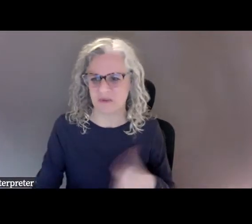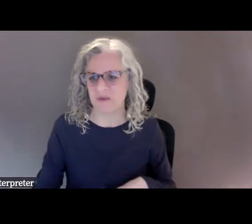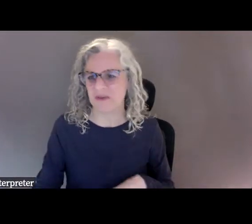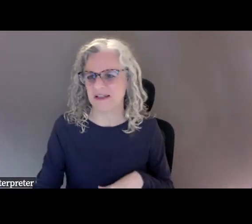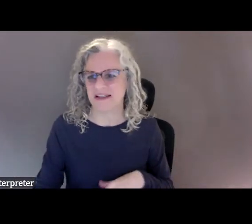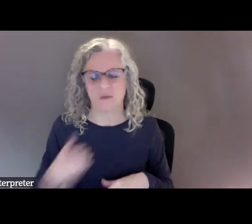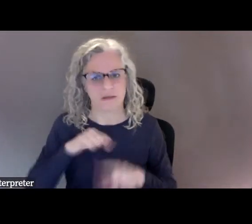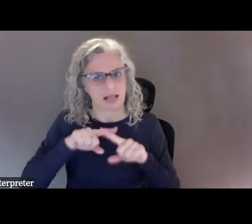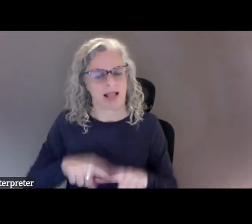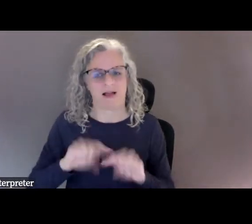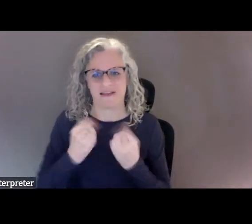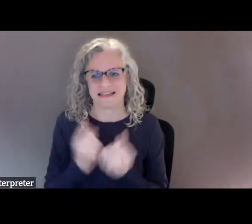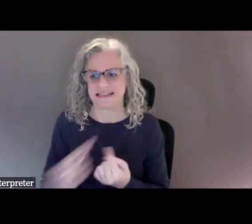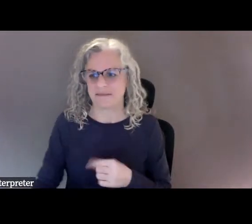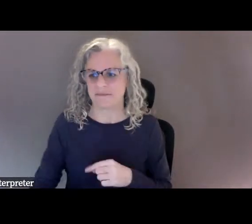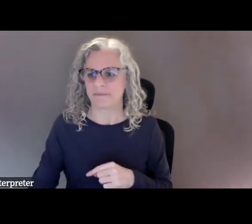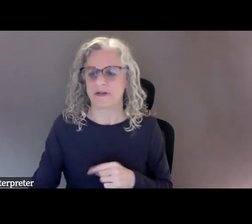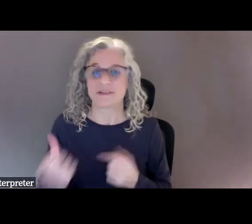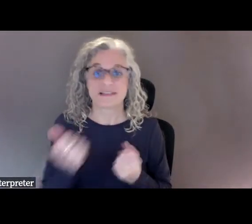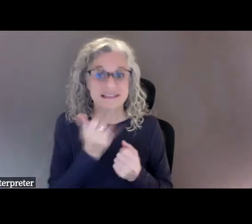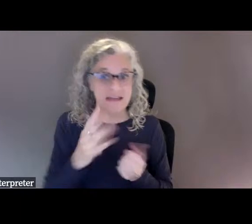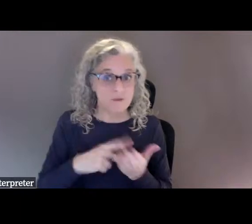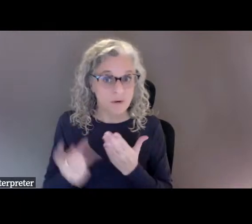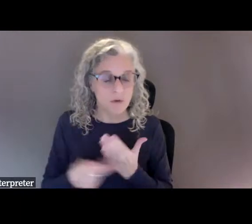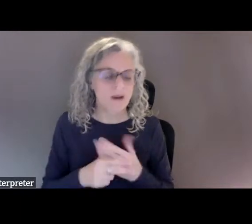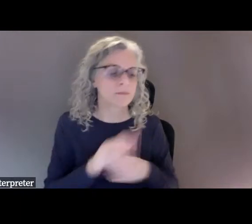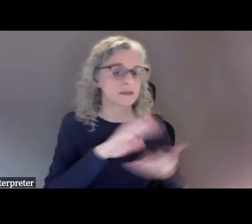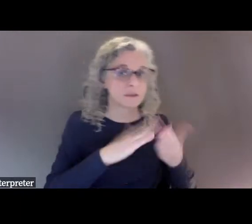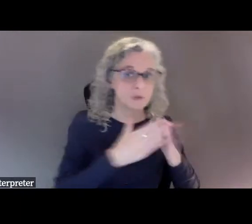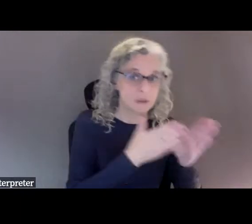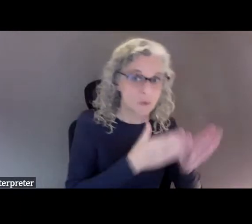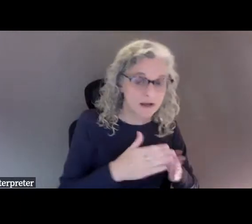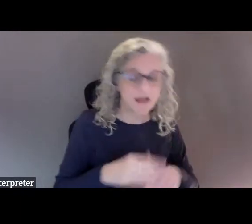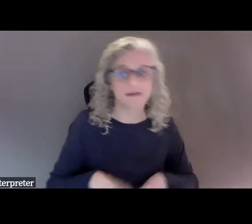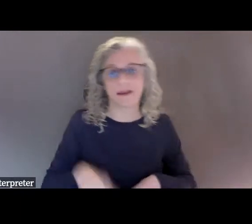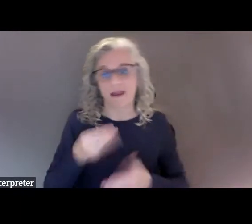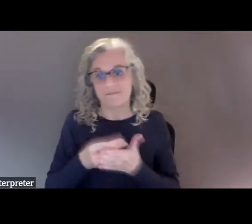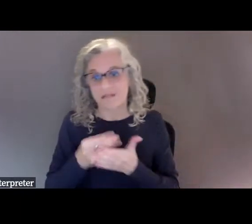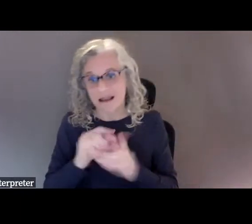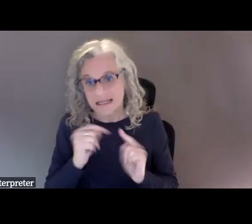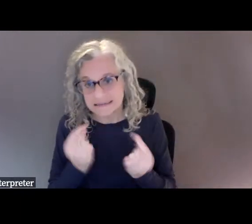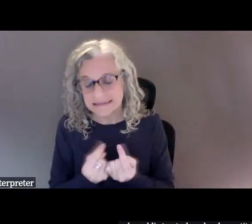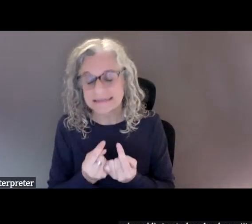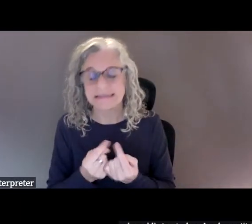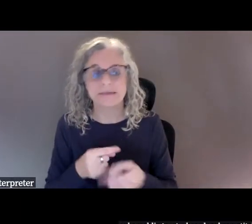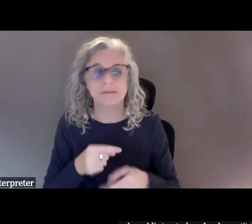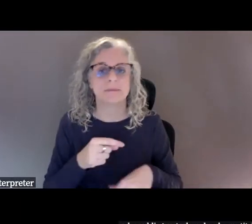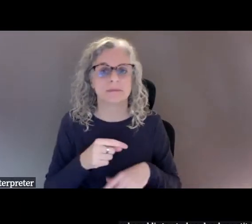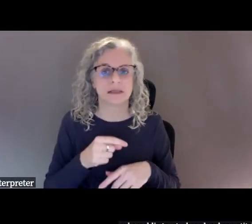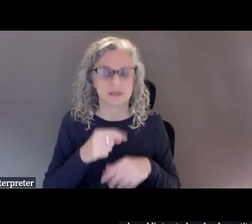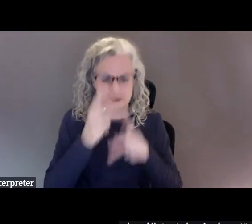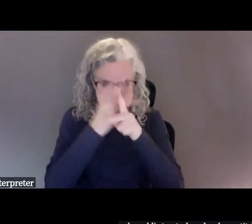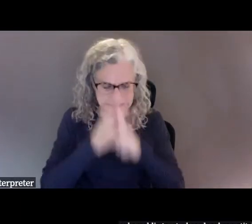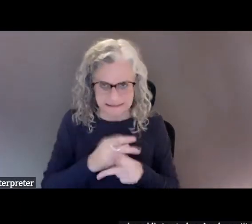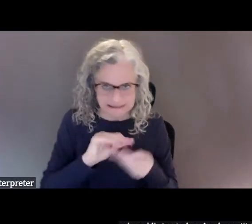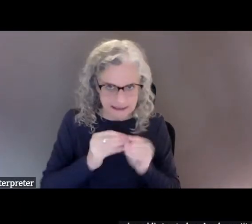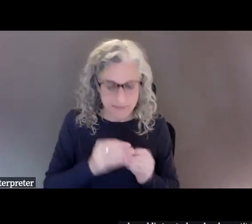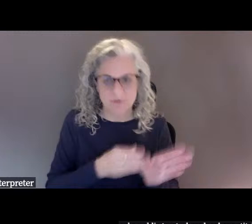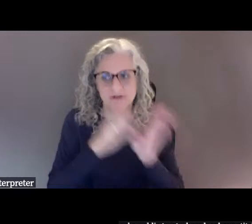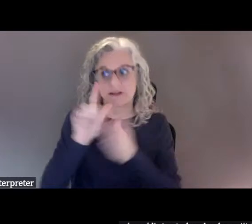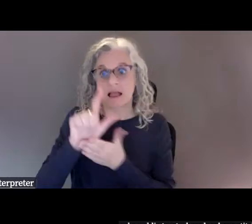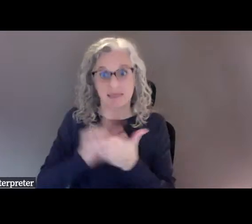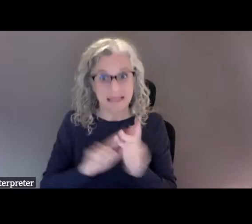many campaigns. We have a community organizing campaign. We have a finance team campaign that helps crunch our numbers, a legal